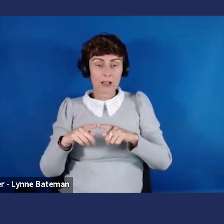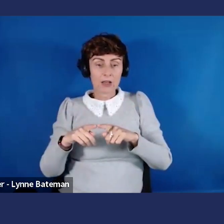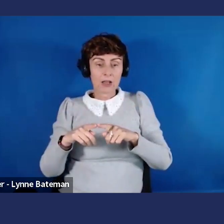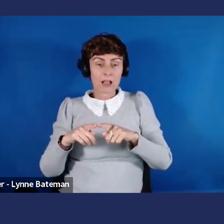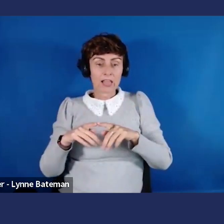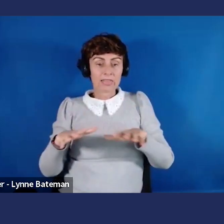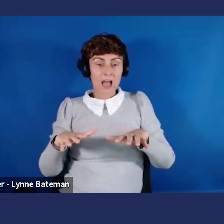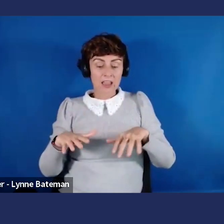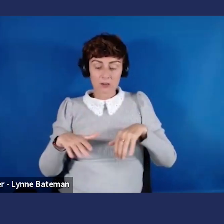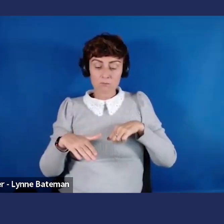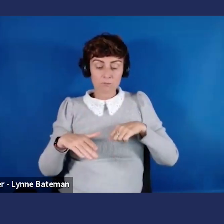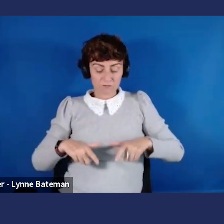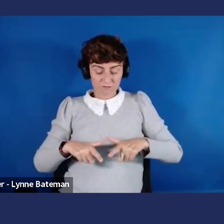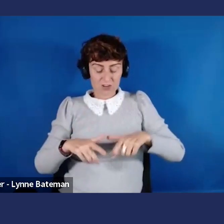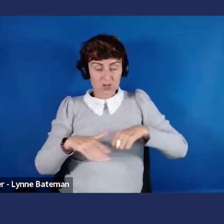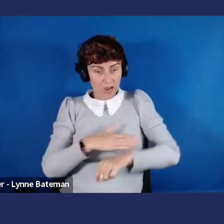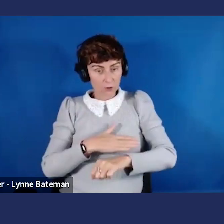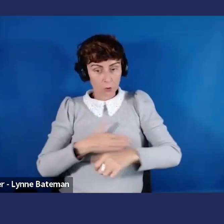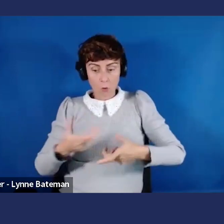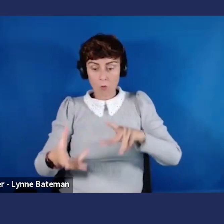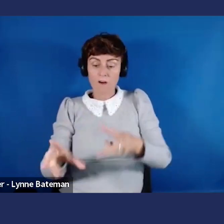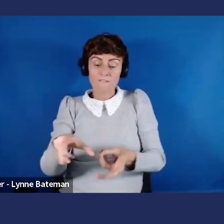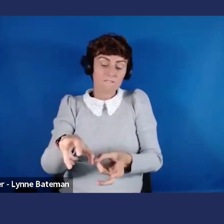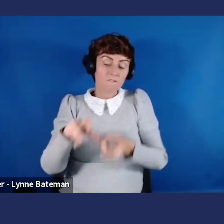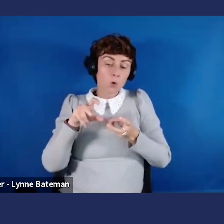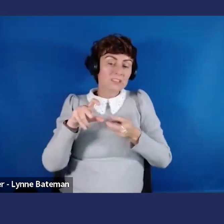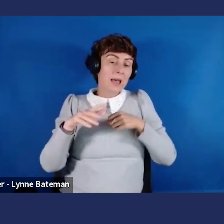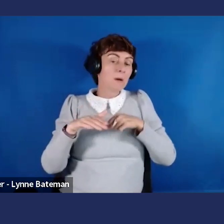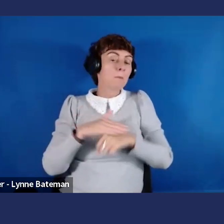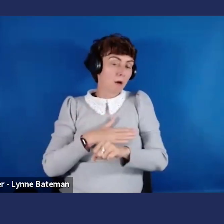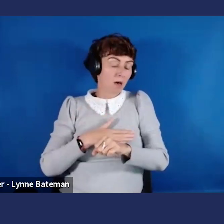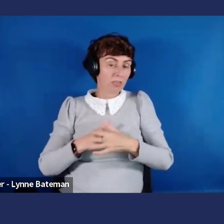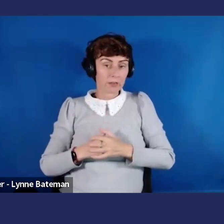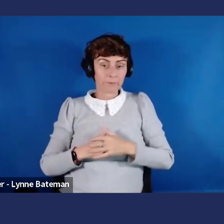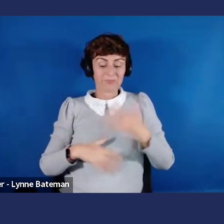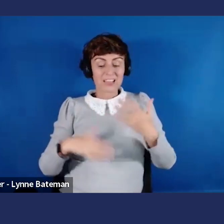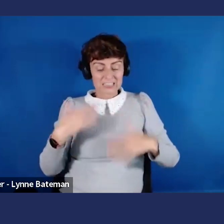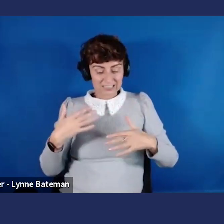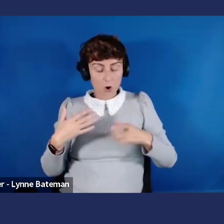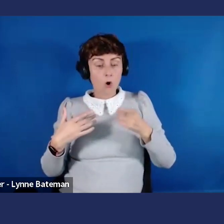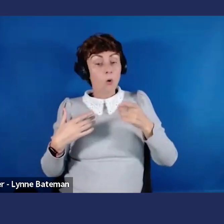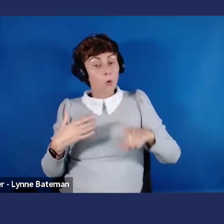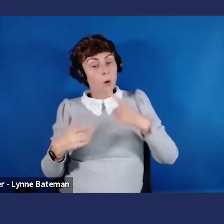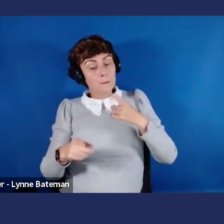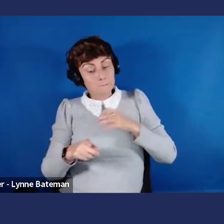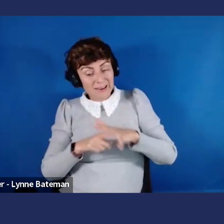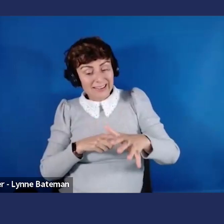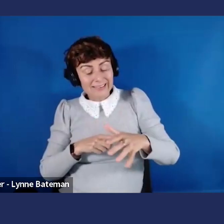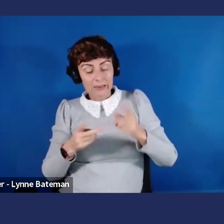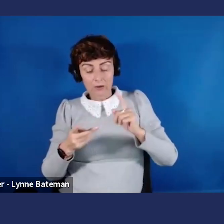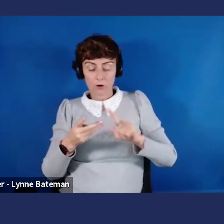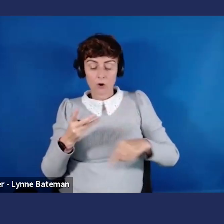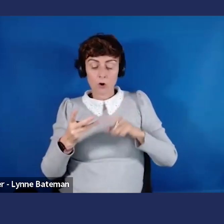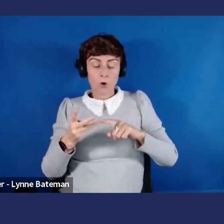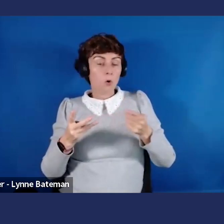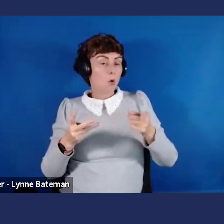operative vaginal births, Von-Teese births, forceps births, as well as excessive bleeding, complications that come from any